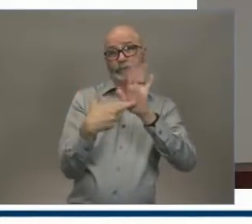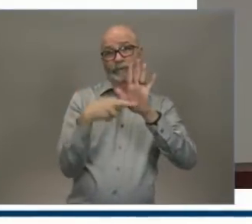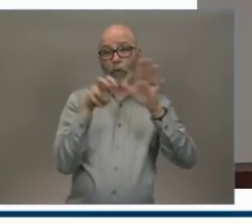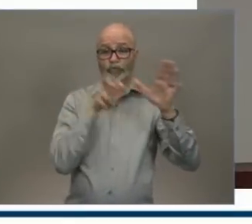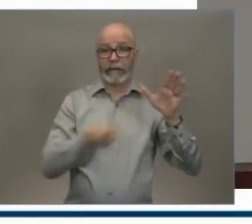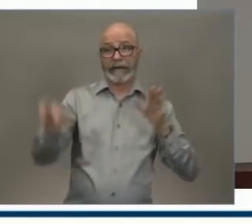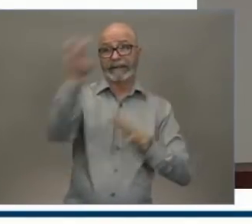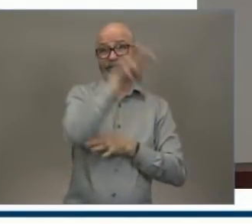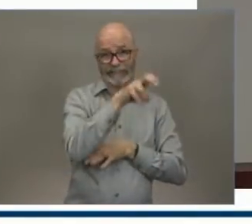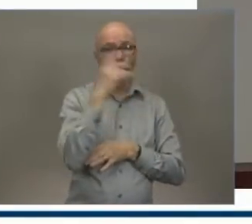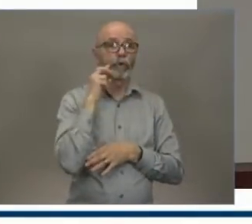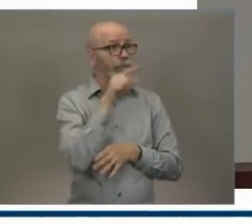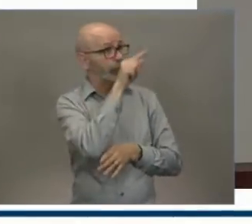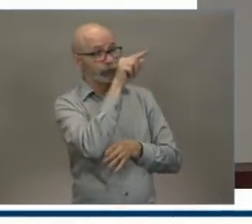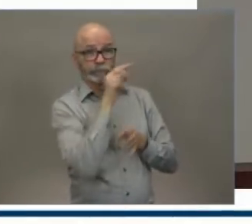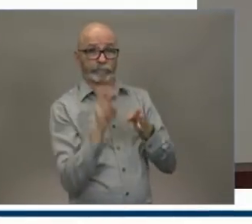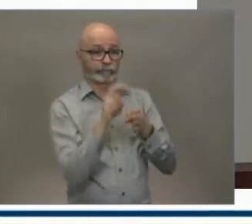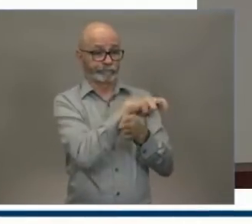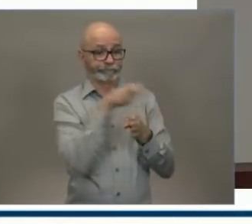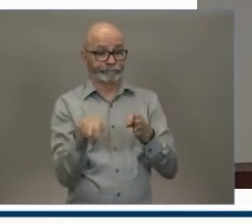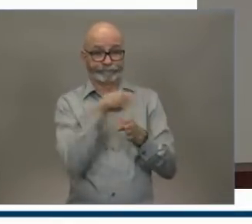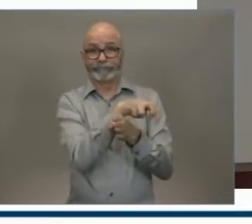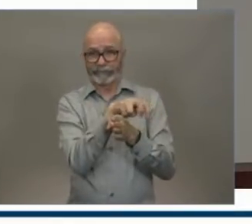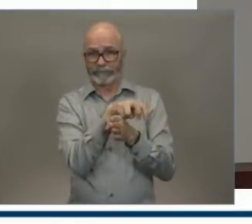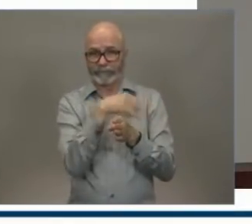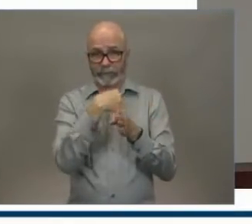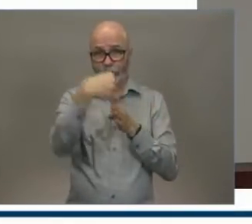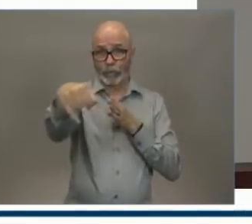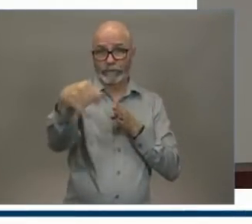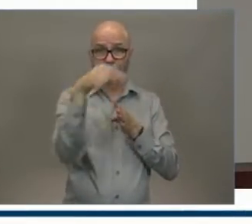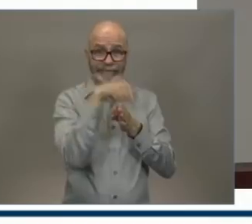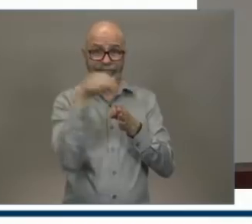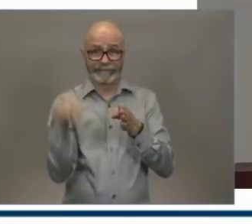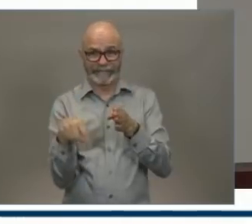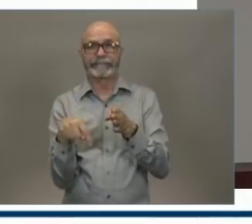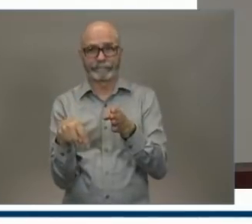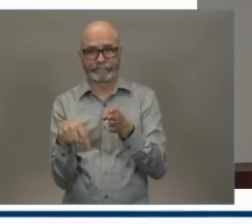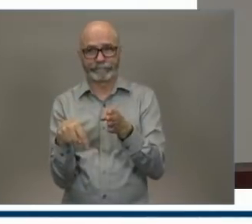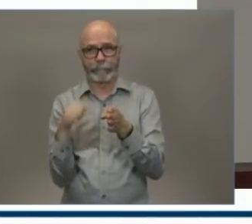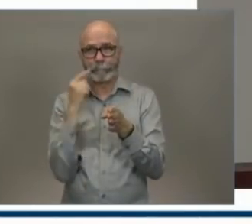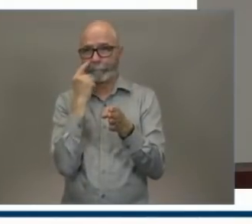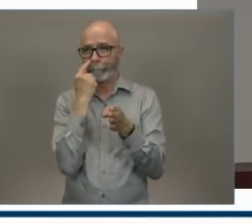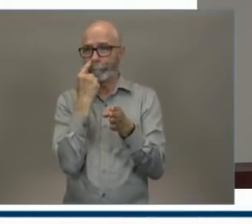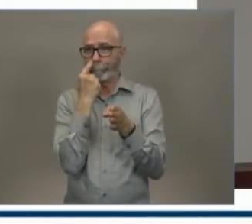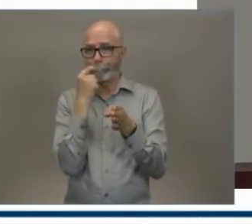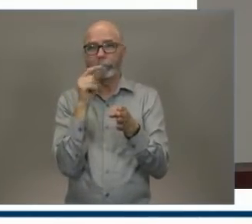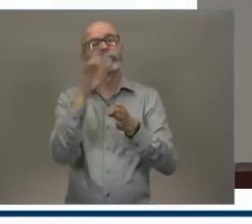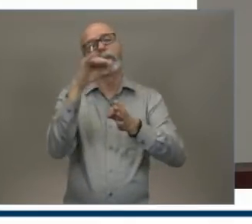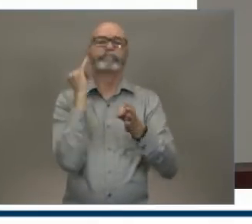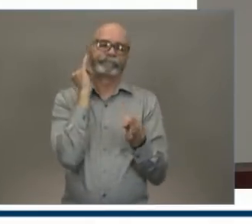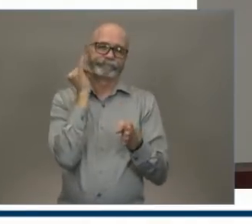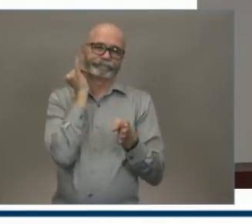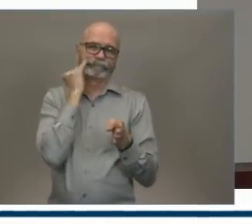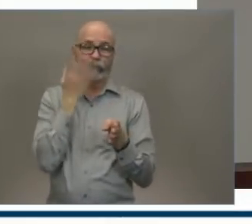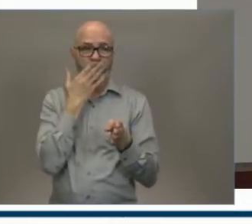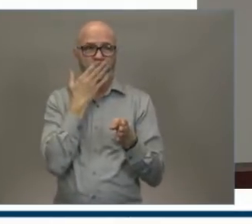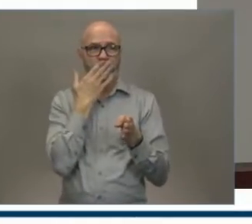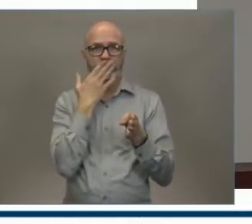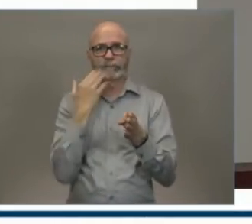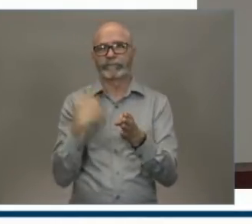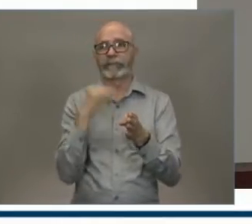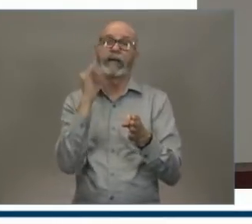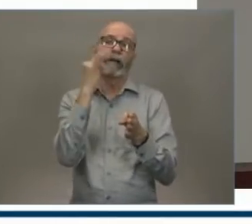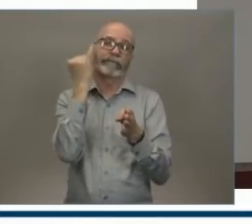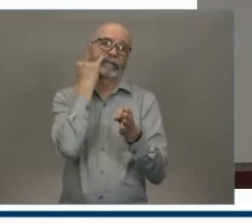Brunswick, and for those who don't or have to quarantine. So if you need to travel on a regular, ongoing